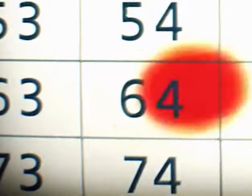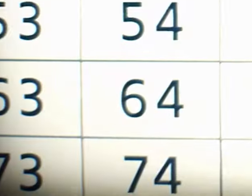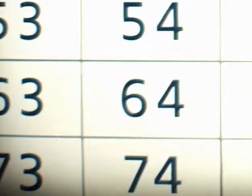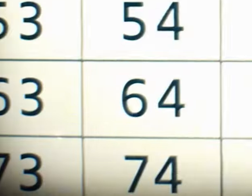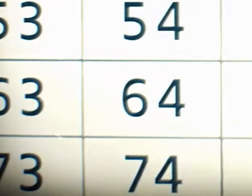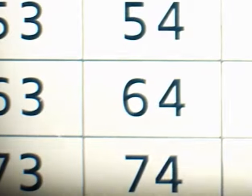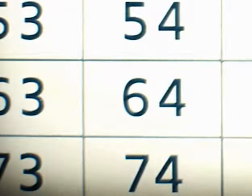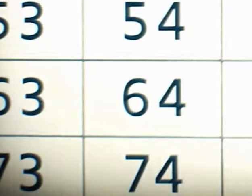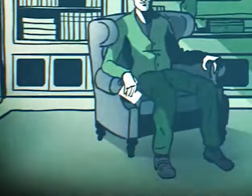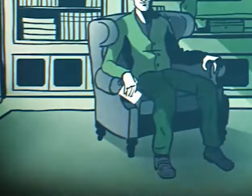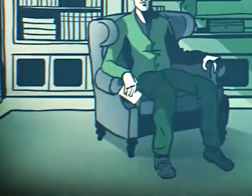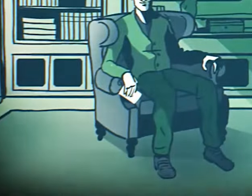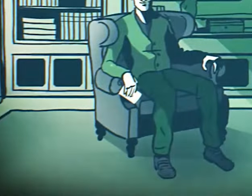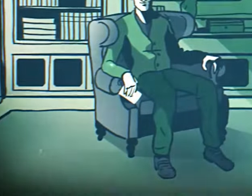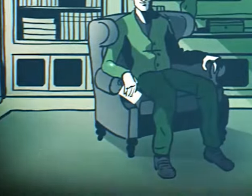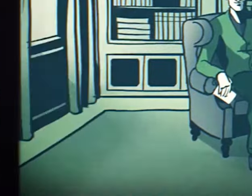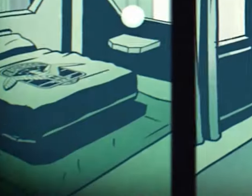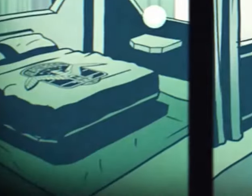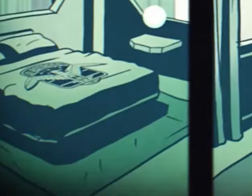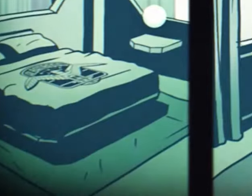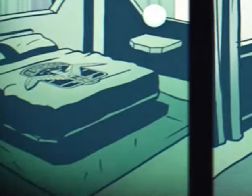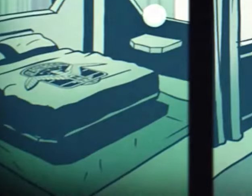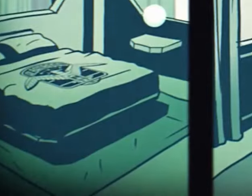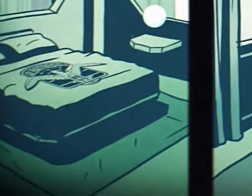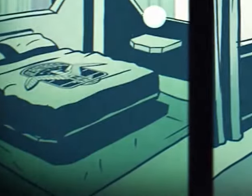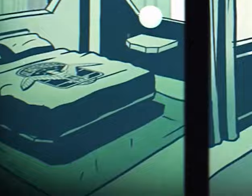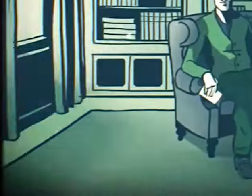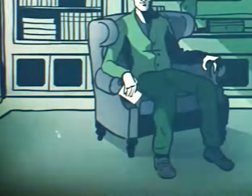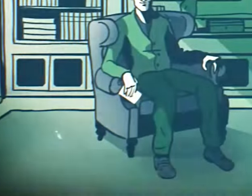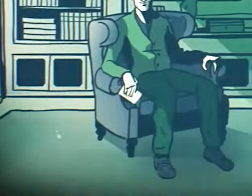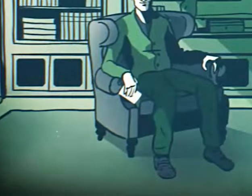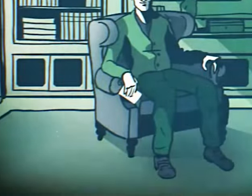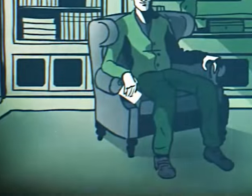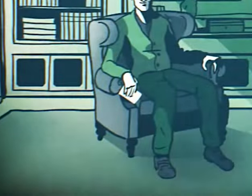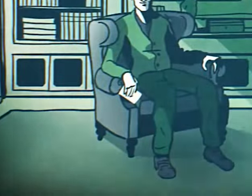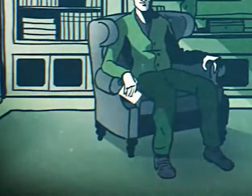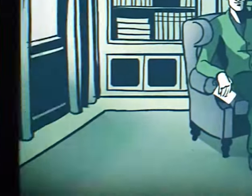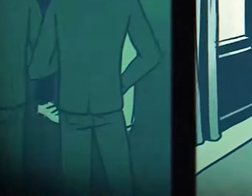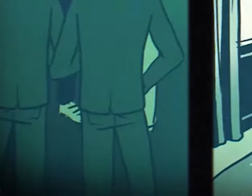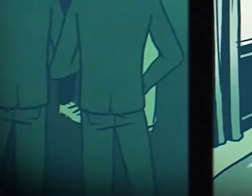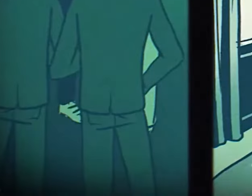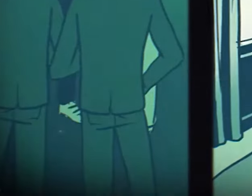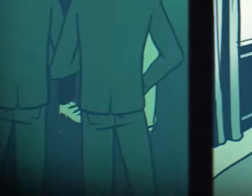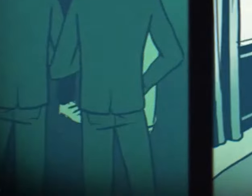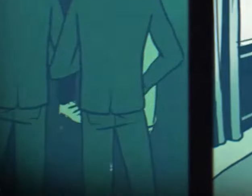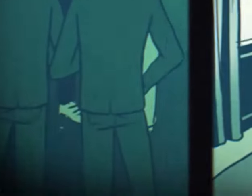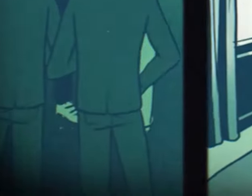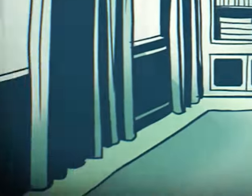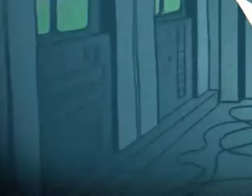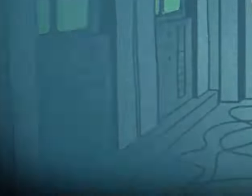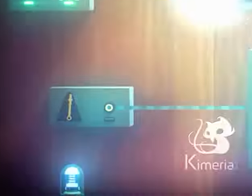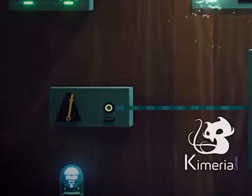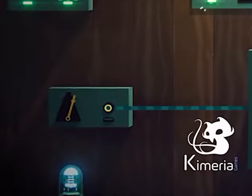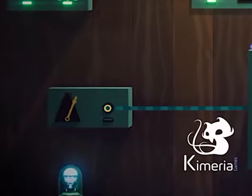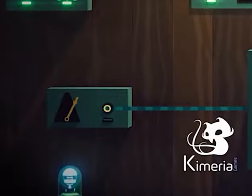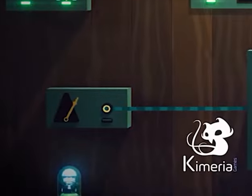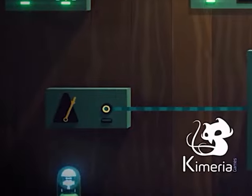and plug into your true potential. Prove your worth and ascend to greatness inside Albatross Technologies.